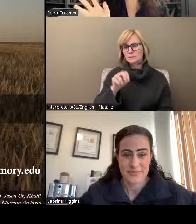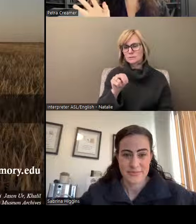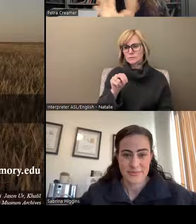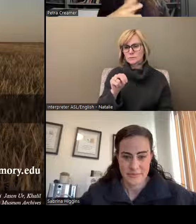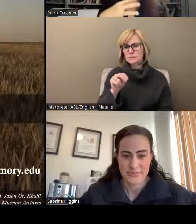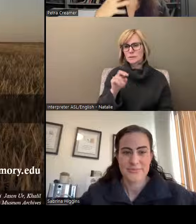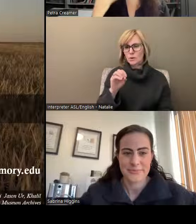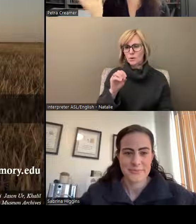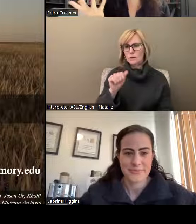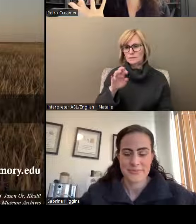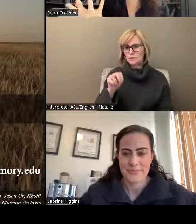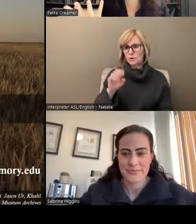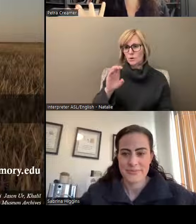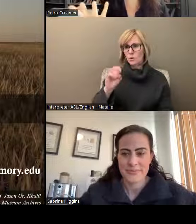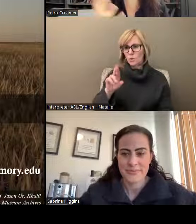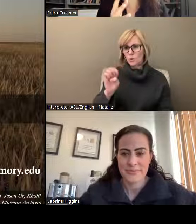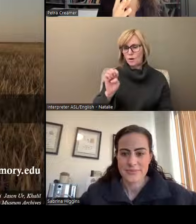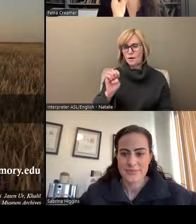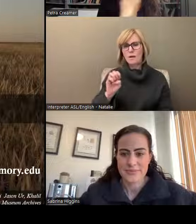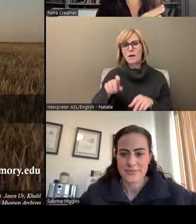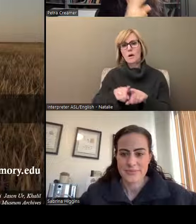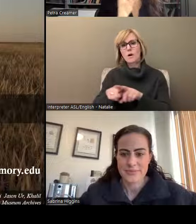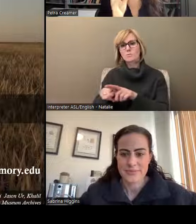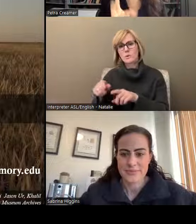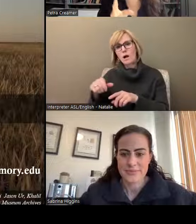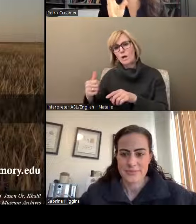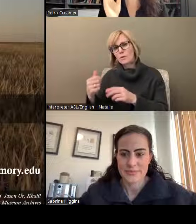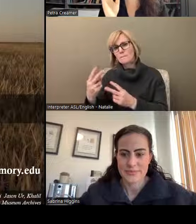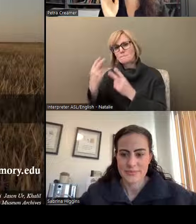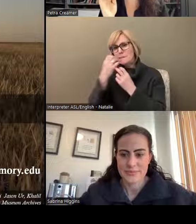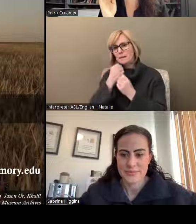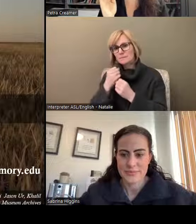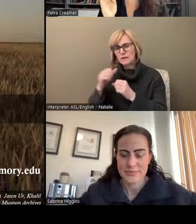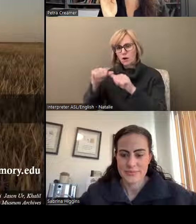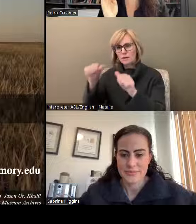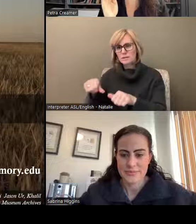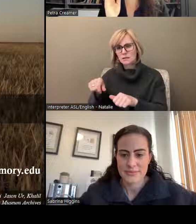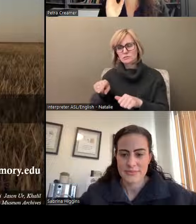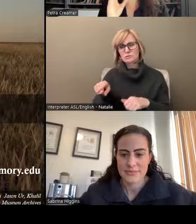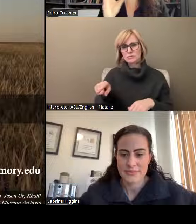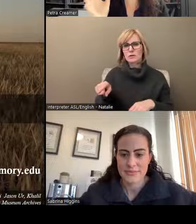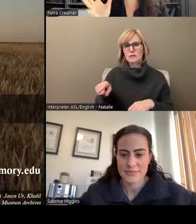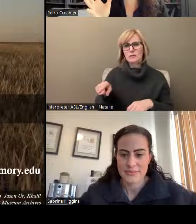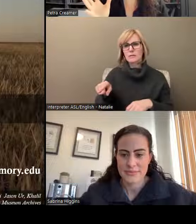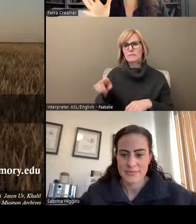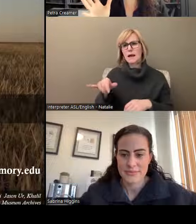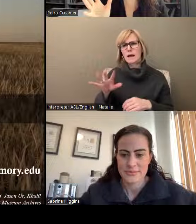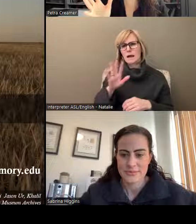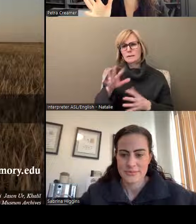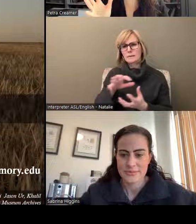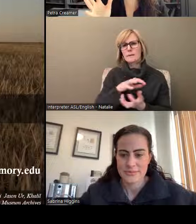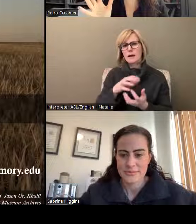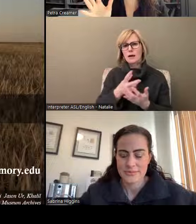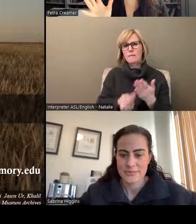Assyrian core, and of course monumental architecture, which does largely kind of combine